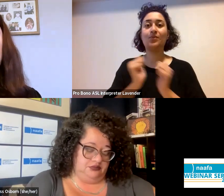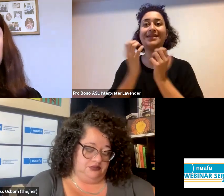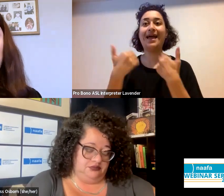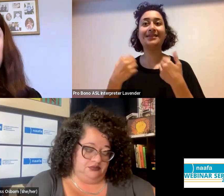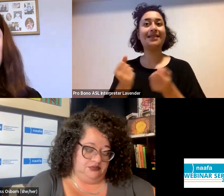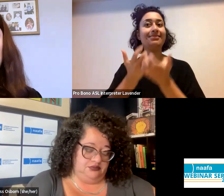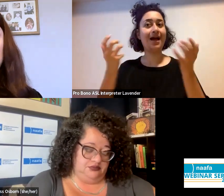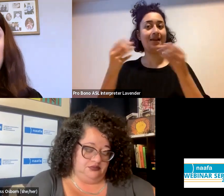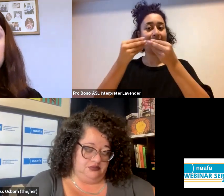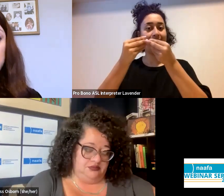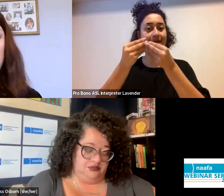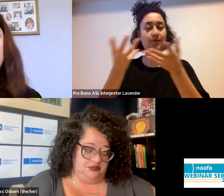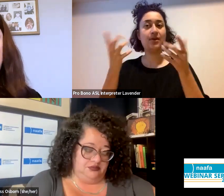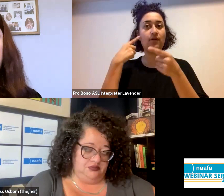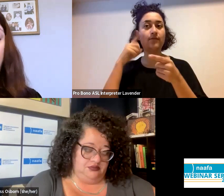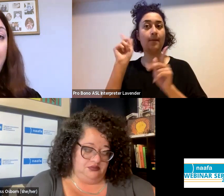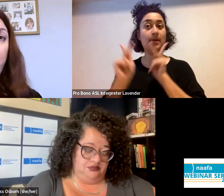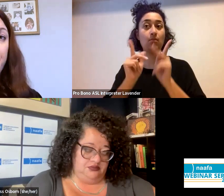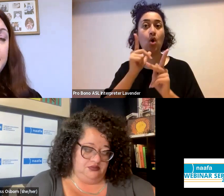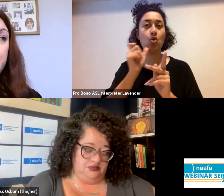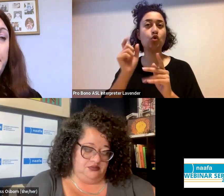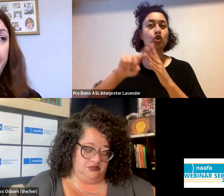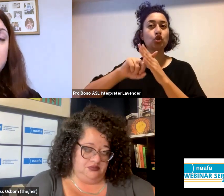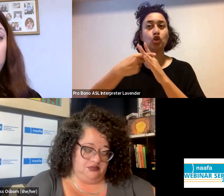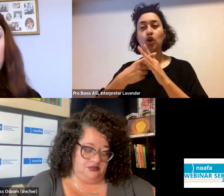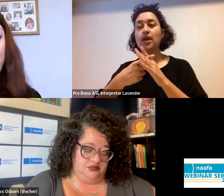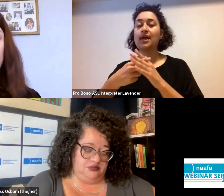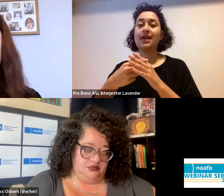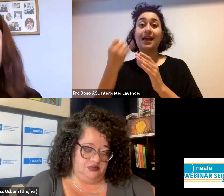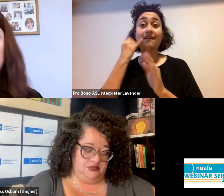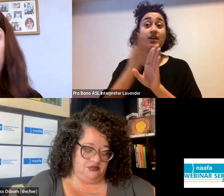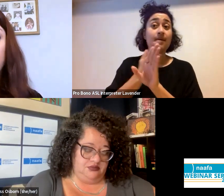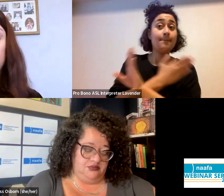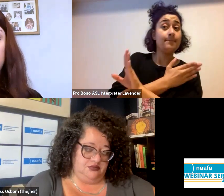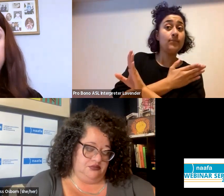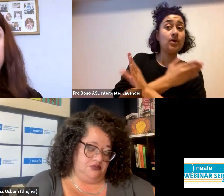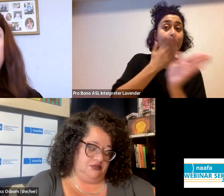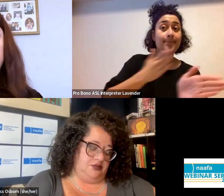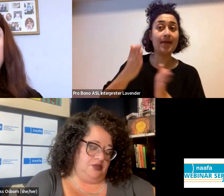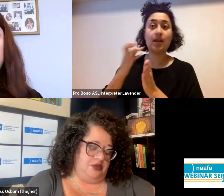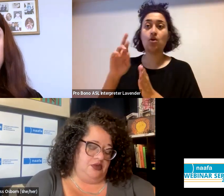information for people who are starting down the path, whether it's pre-arranging or whether a death has occurred.